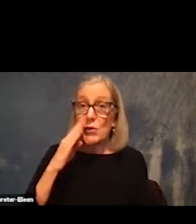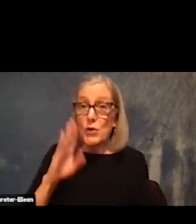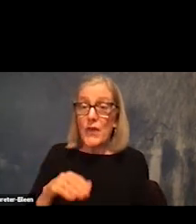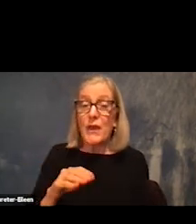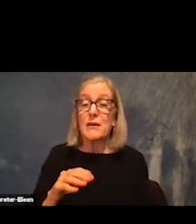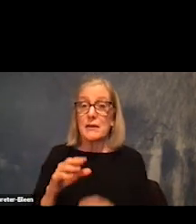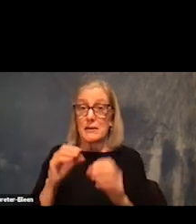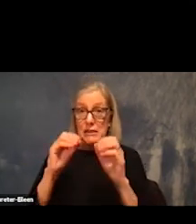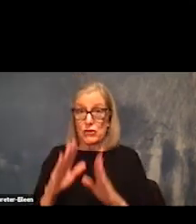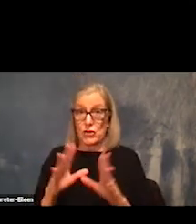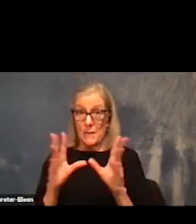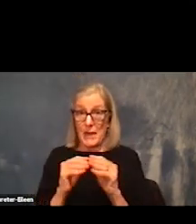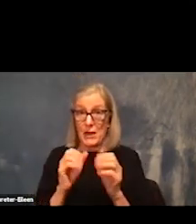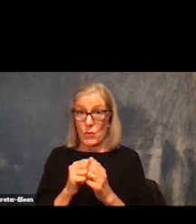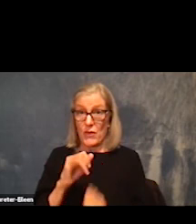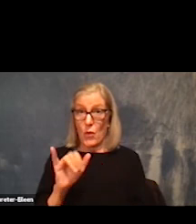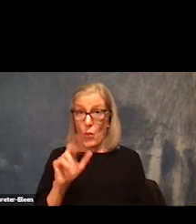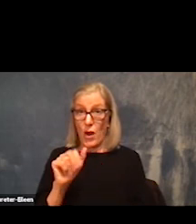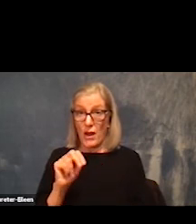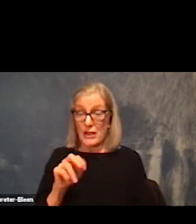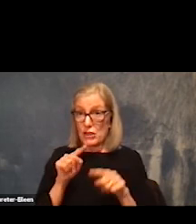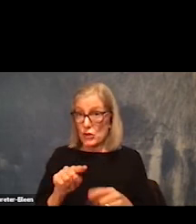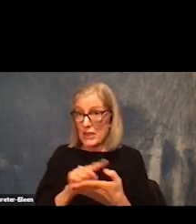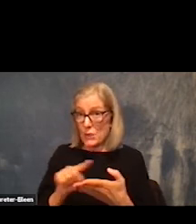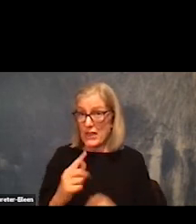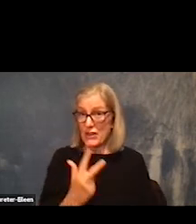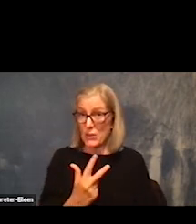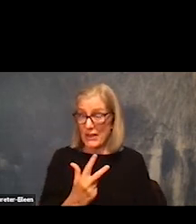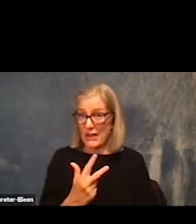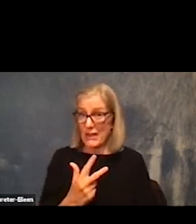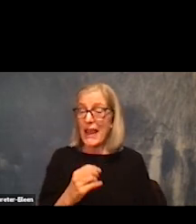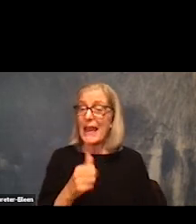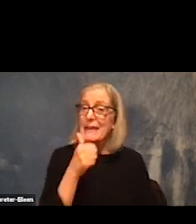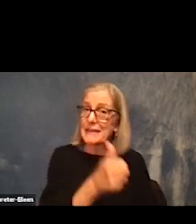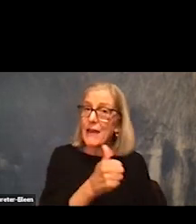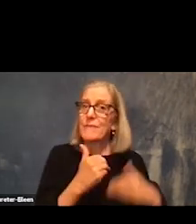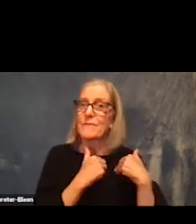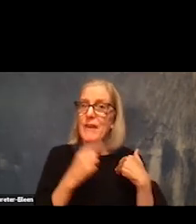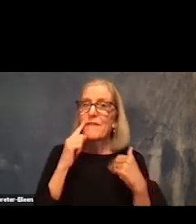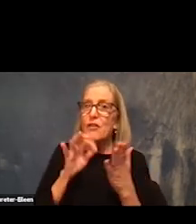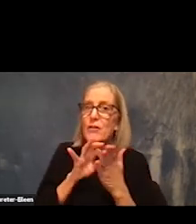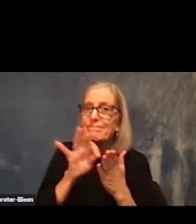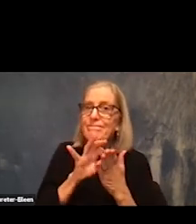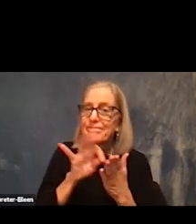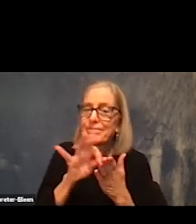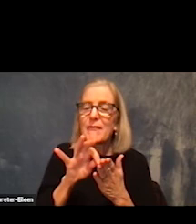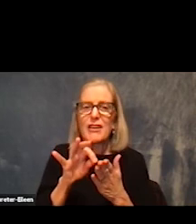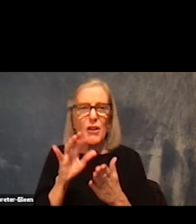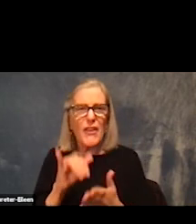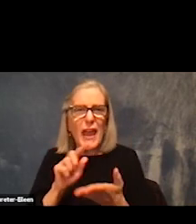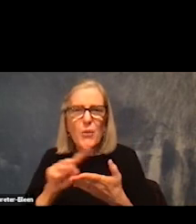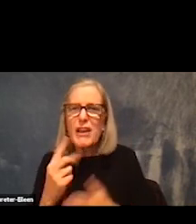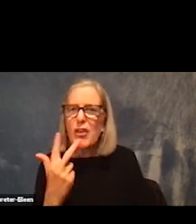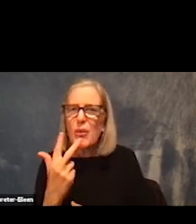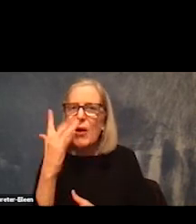to track his own data. So this table wasn't a mystery when they saw it in February. With this background partnership, Mrs. Willard could have